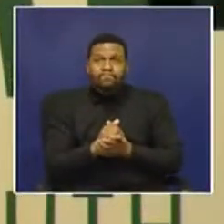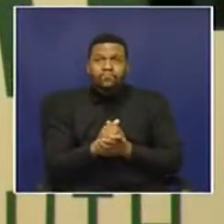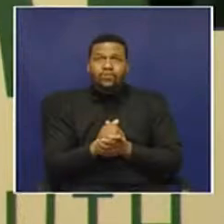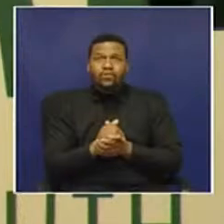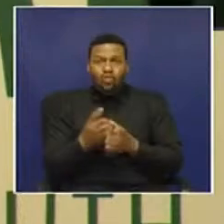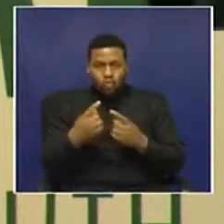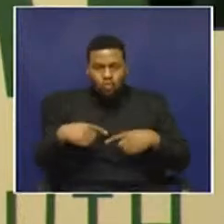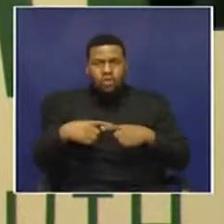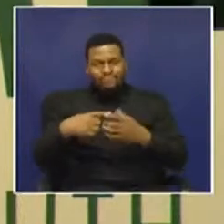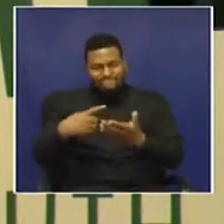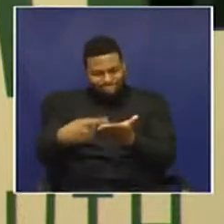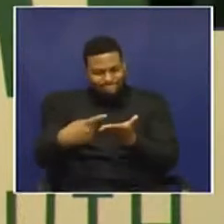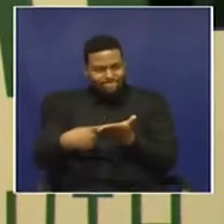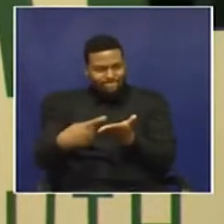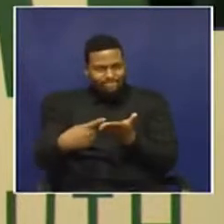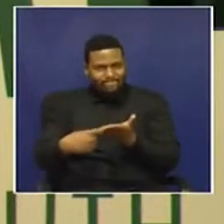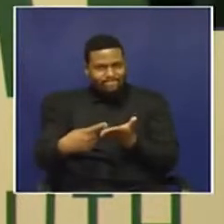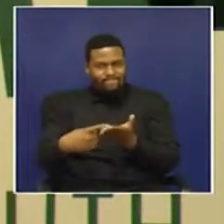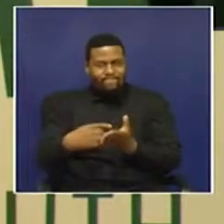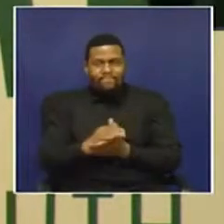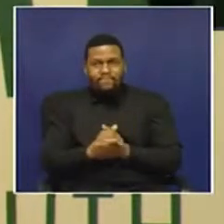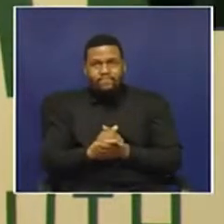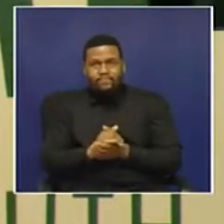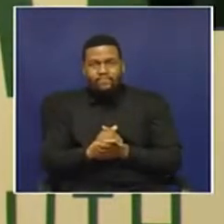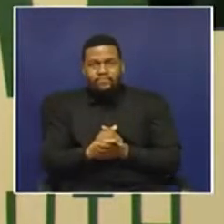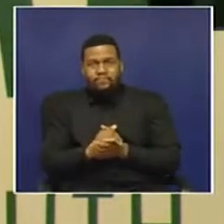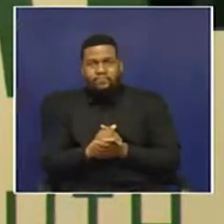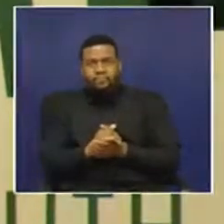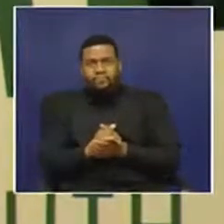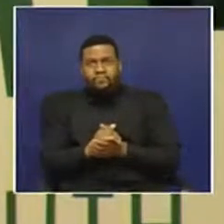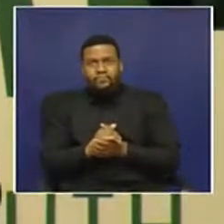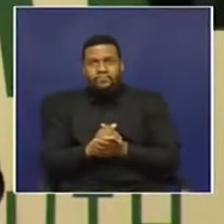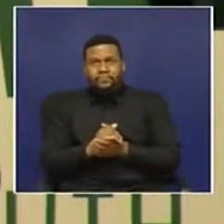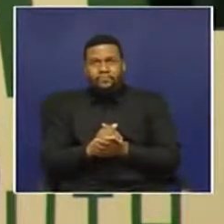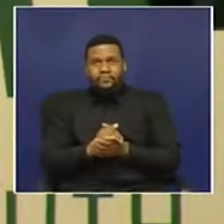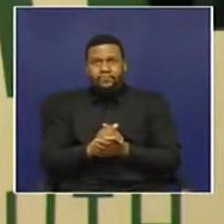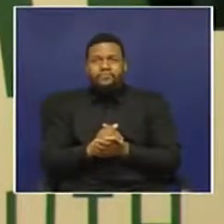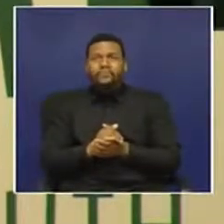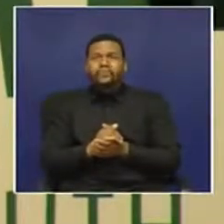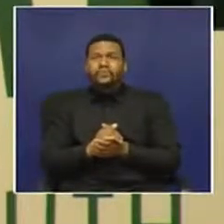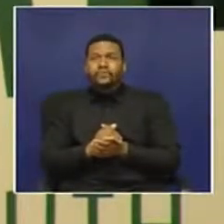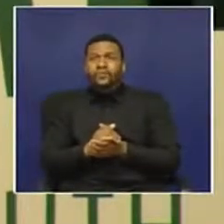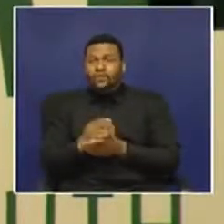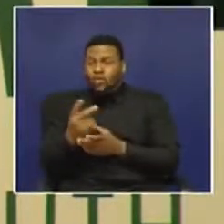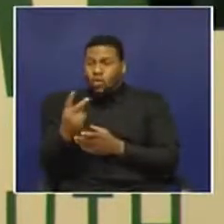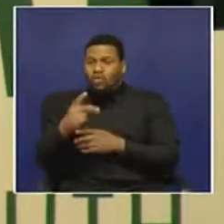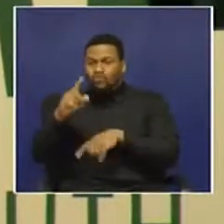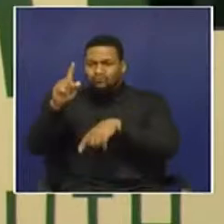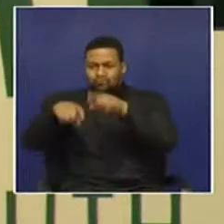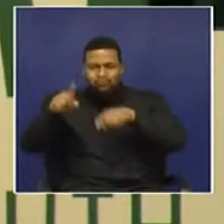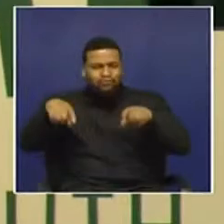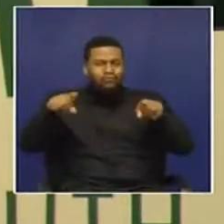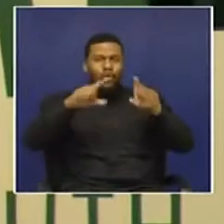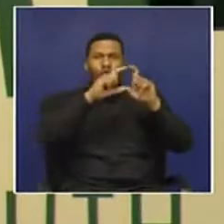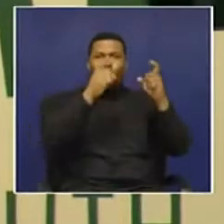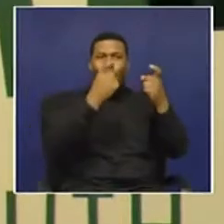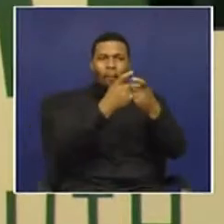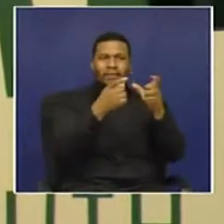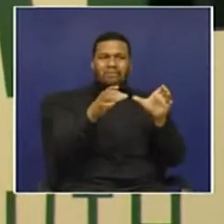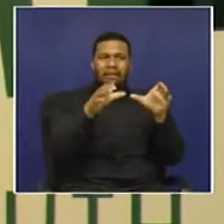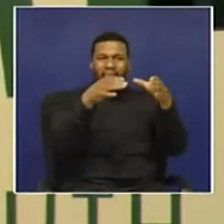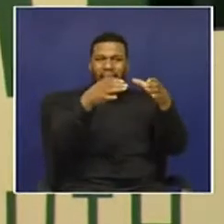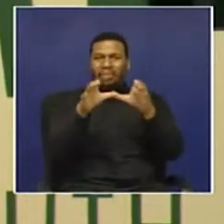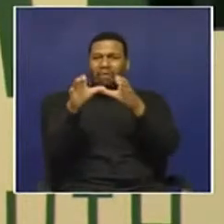this injunction by the President. There are also a number of commissions of inquiry which are taking place. Some of